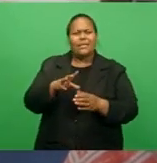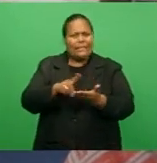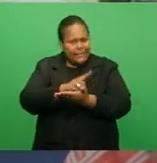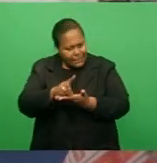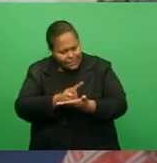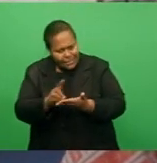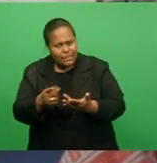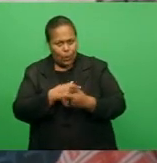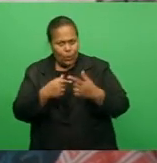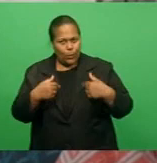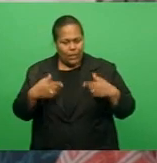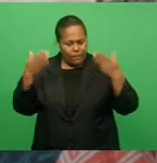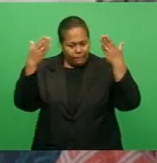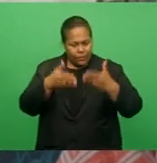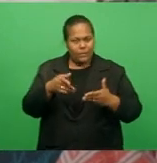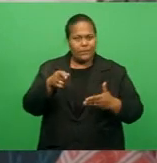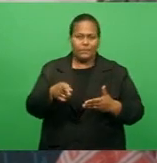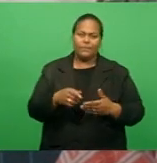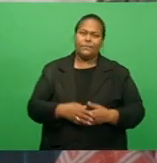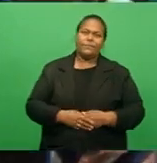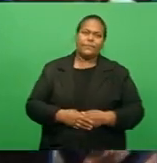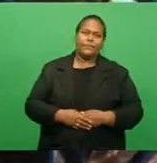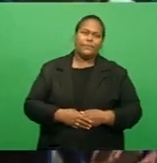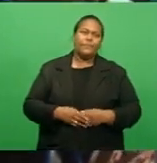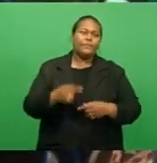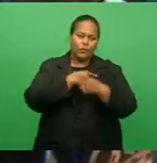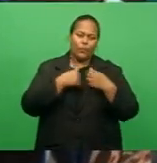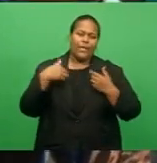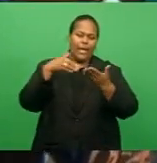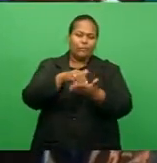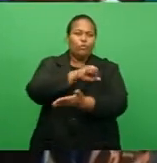in more recent days, health system strengthening.